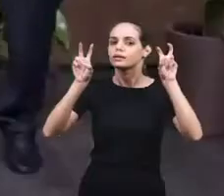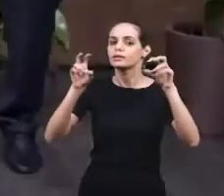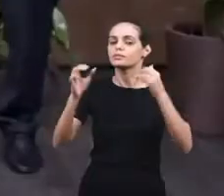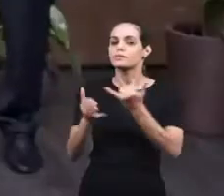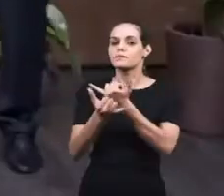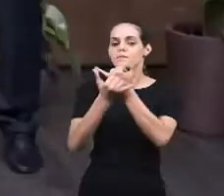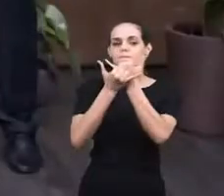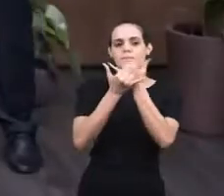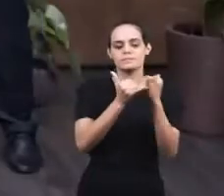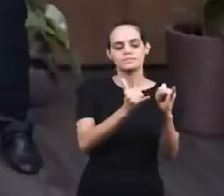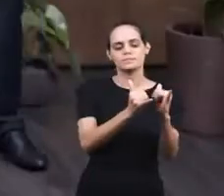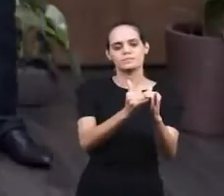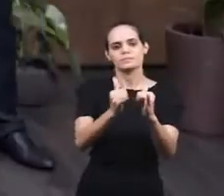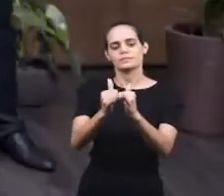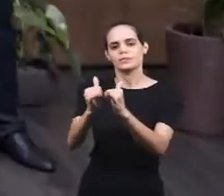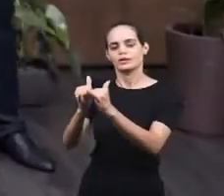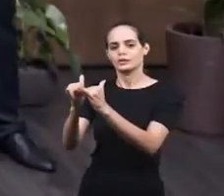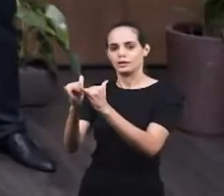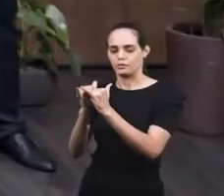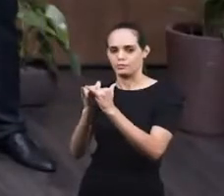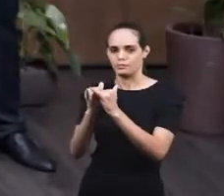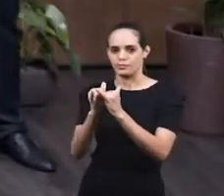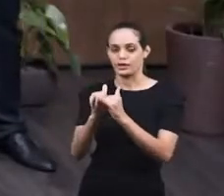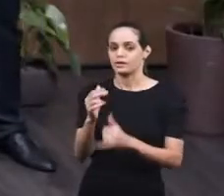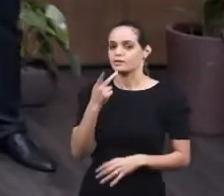forgiveness. And it was